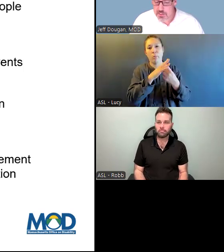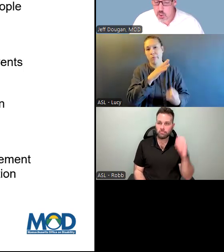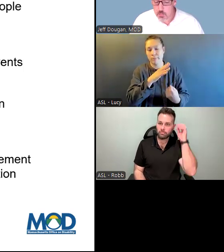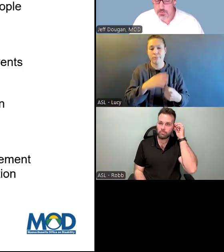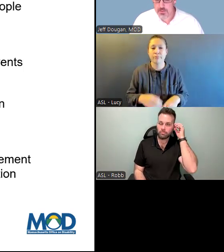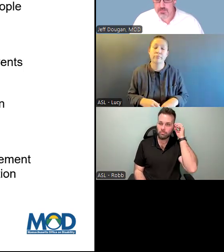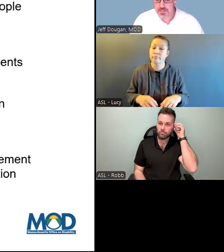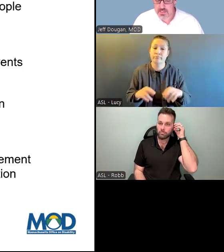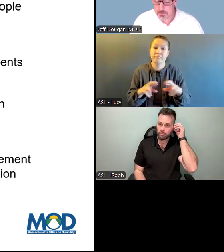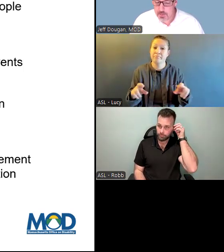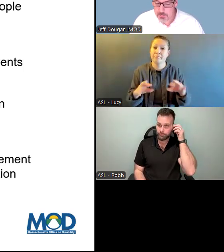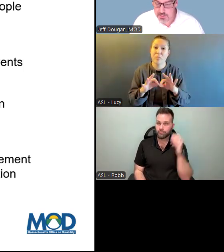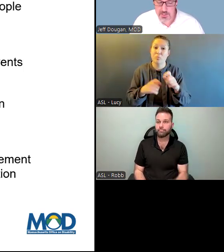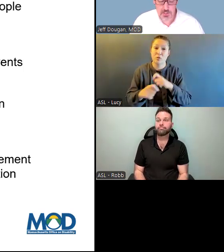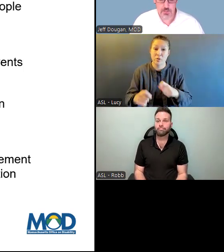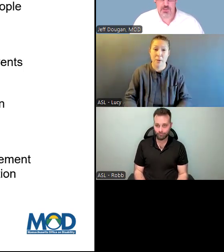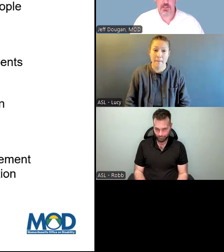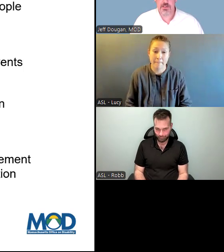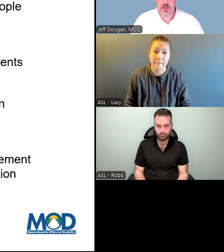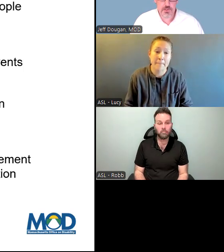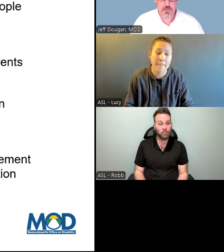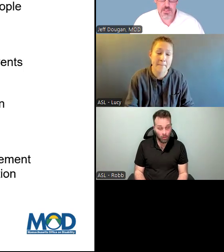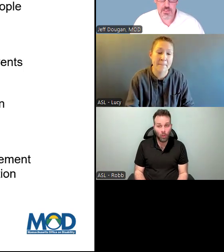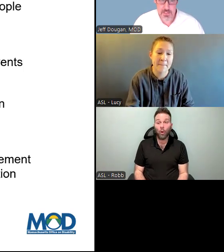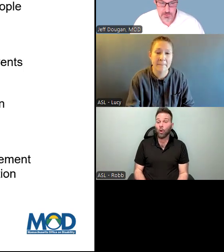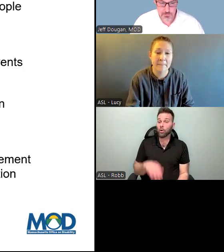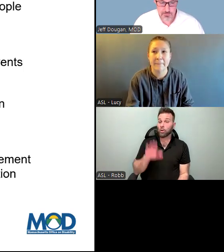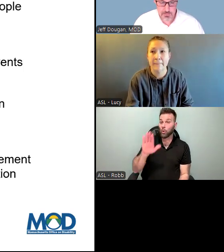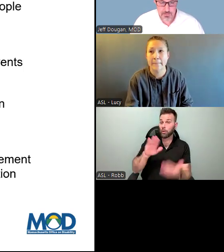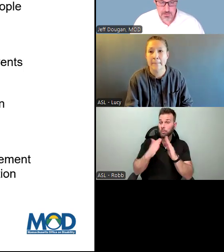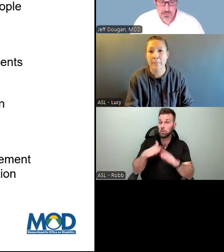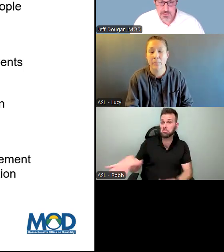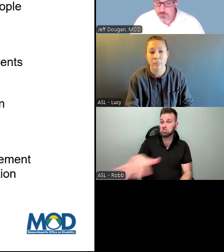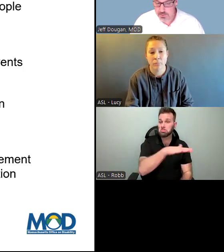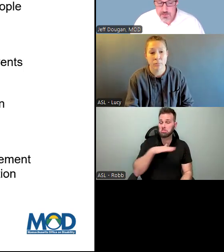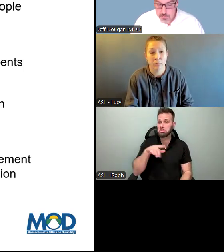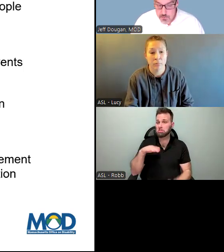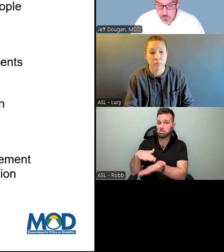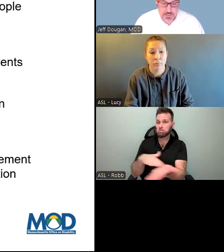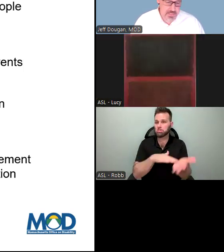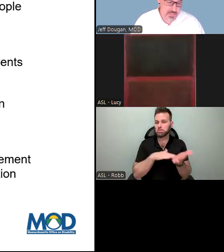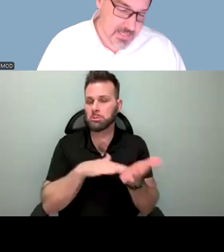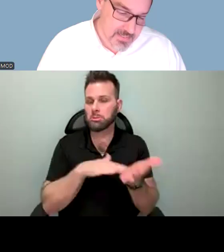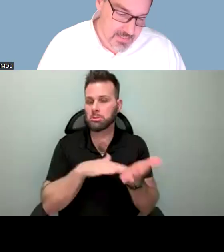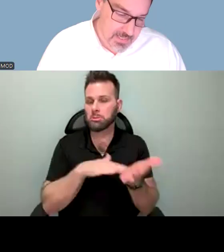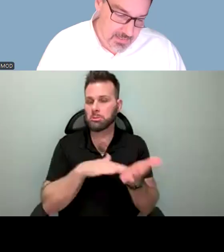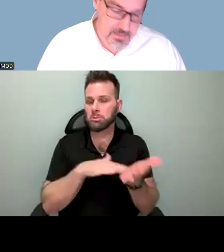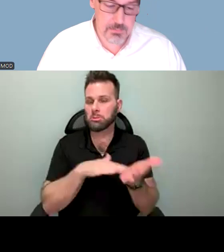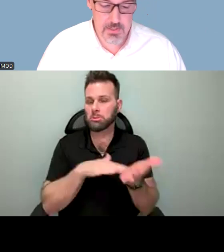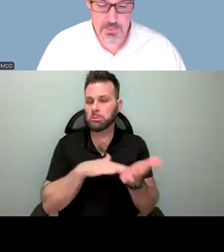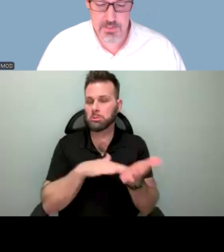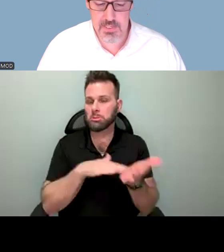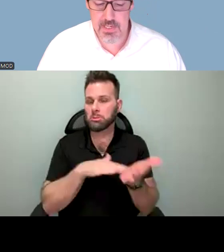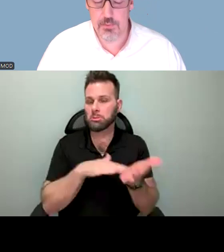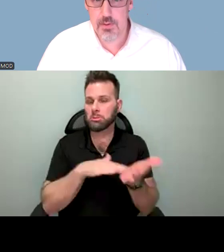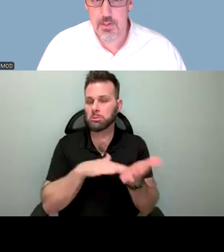Understanding the scope of the disability population in your community is also essential. CODs use tools like state census data.